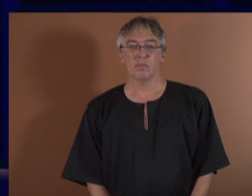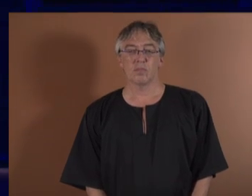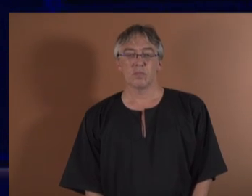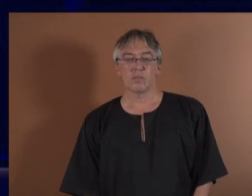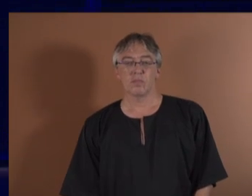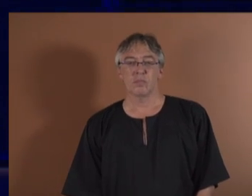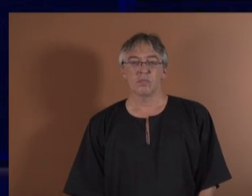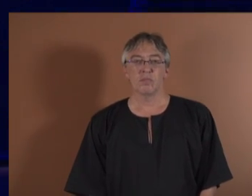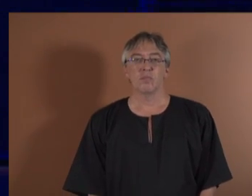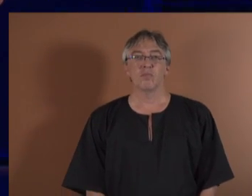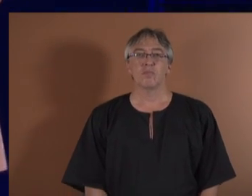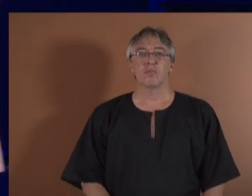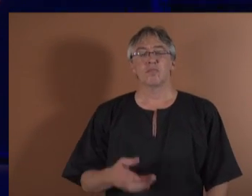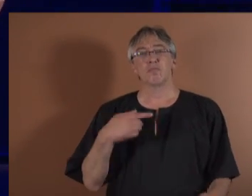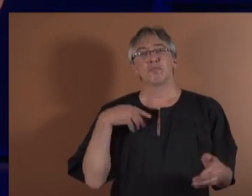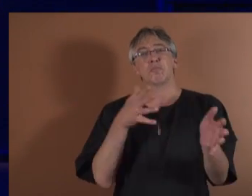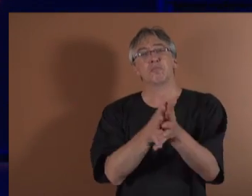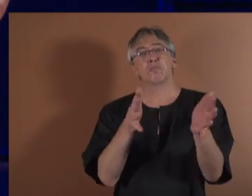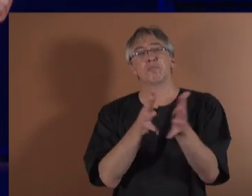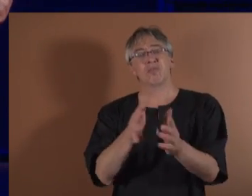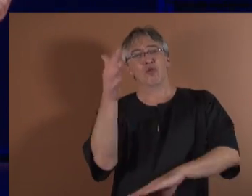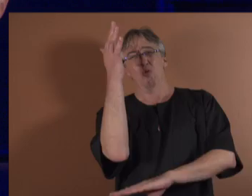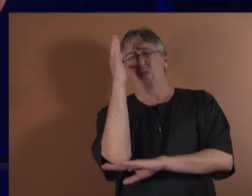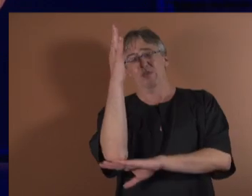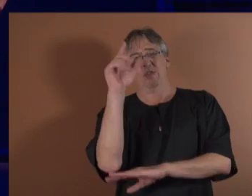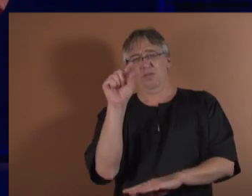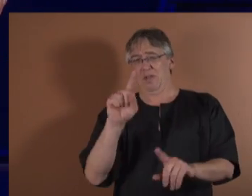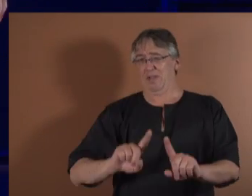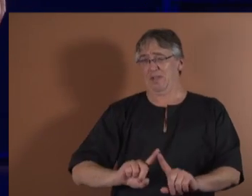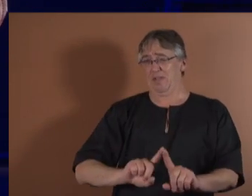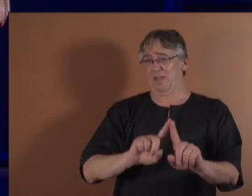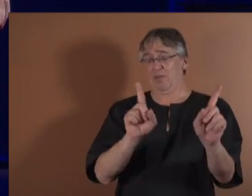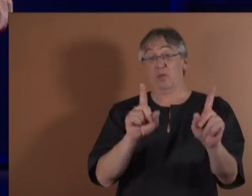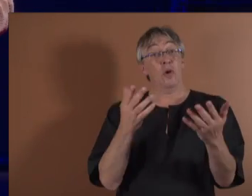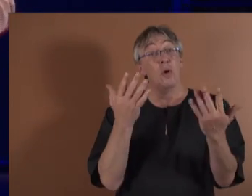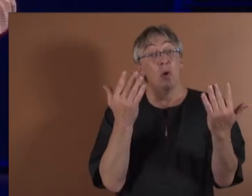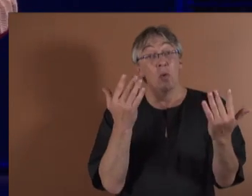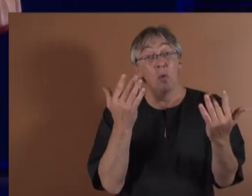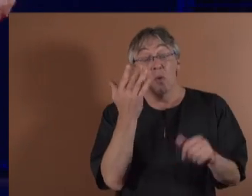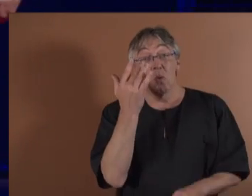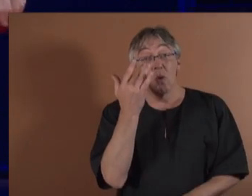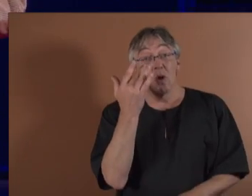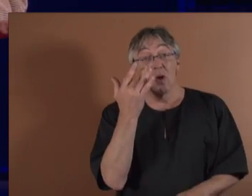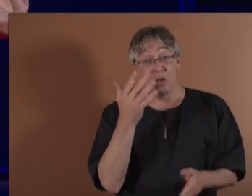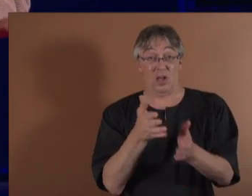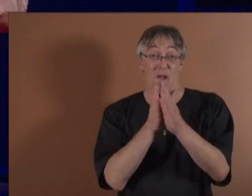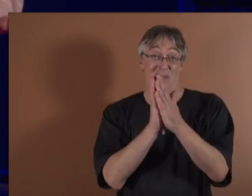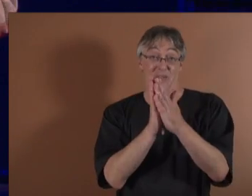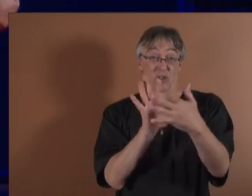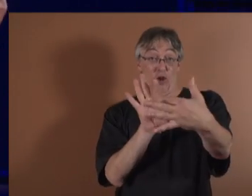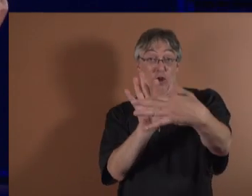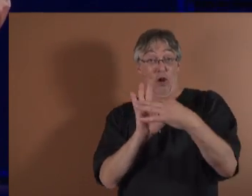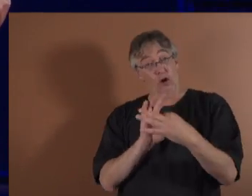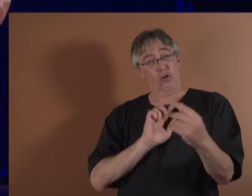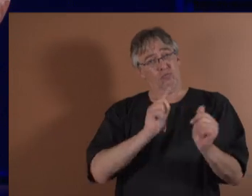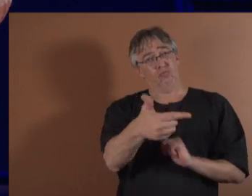I'm going to give you a slightly unique kind of presentation because I'm going to invite you to engage with me and interact a